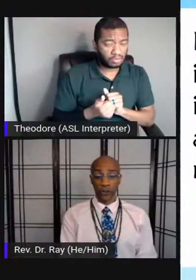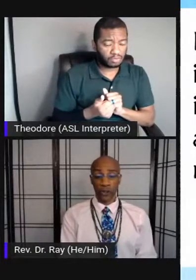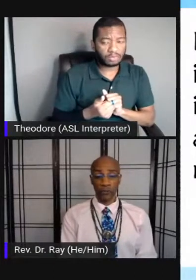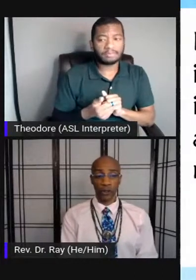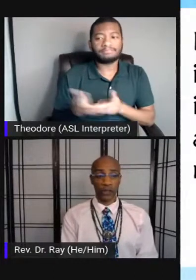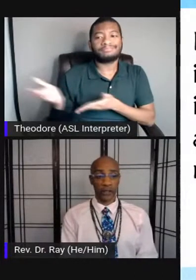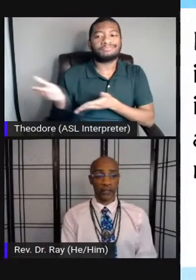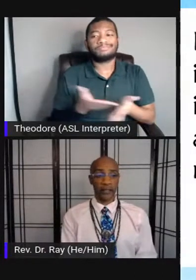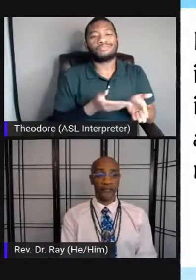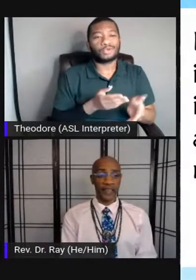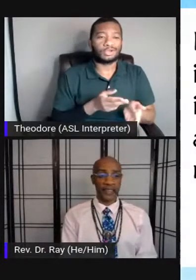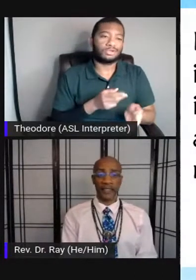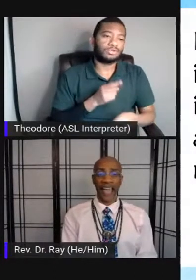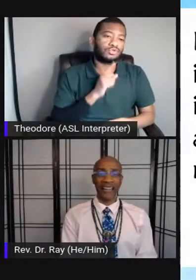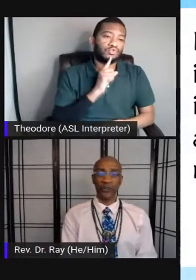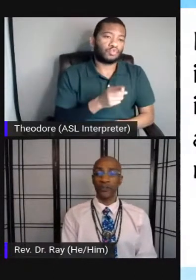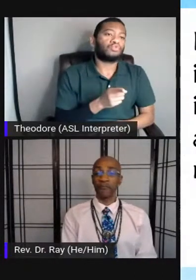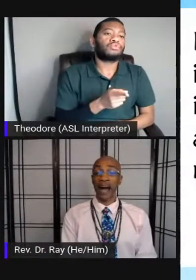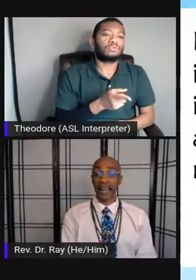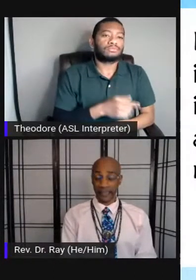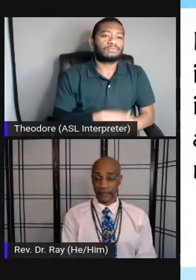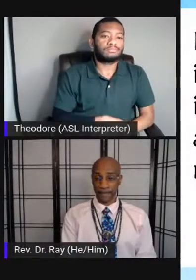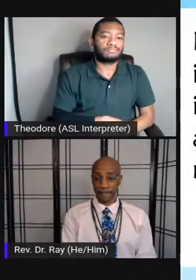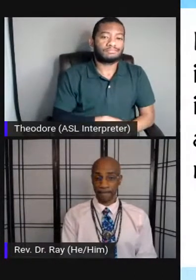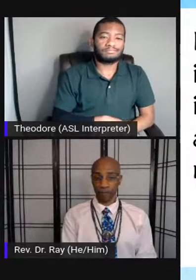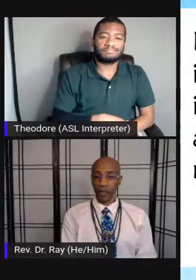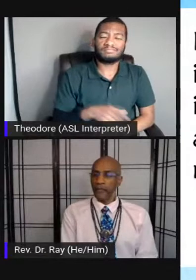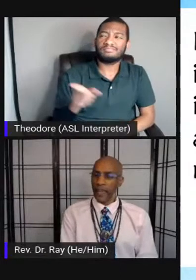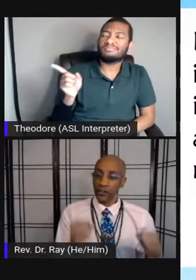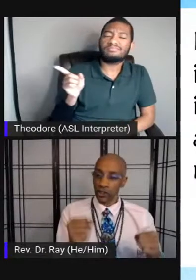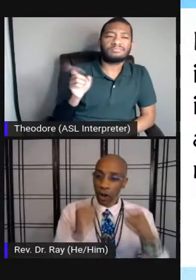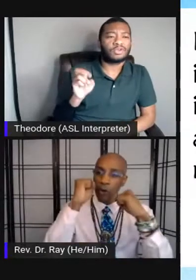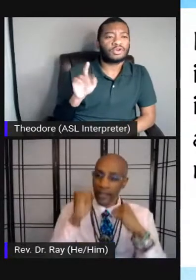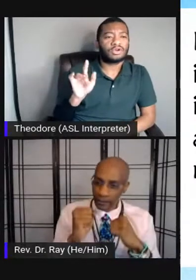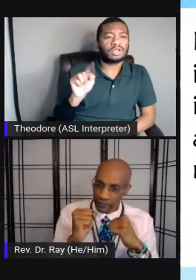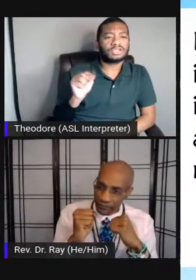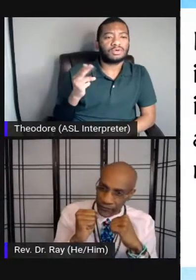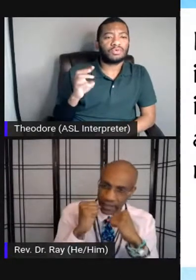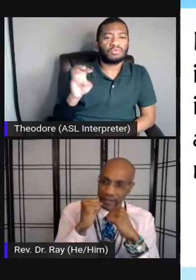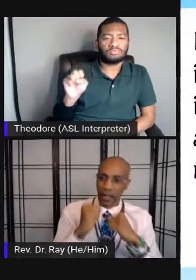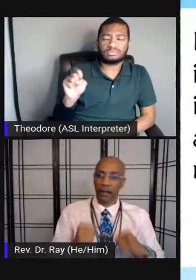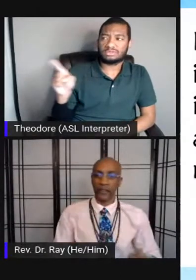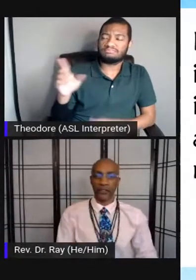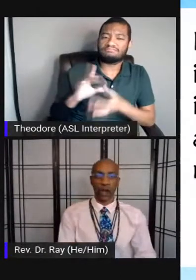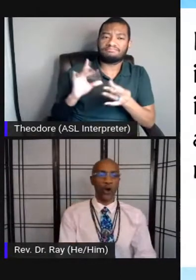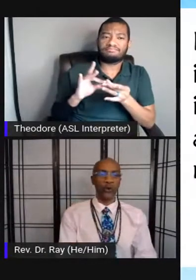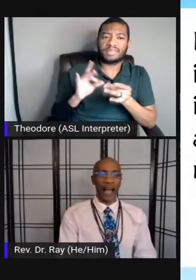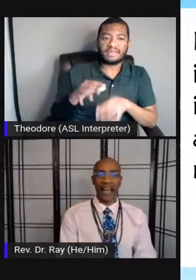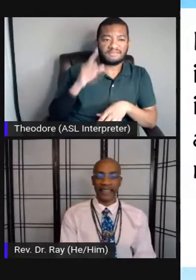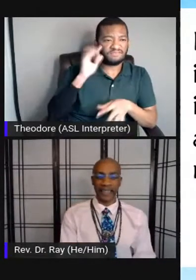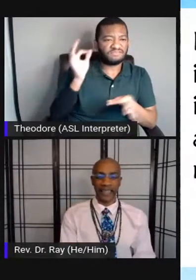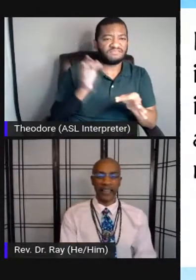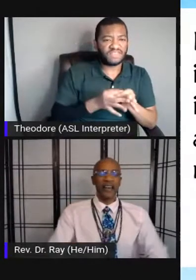So Ernest Holmes goes on to say that faith is an attitude of mind that is so convinced of its